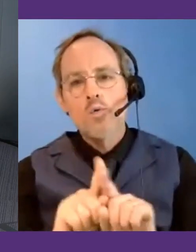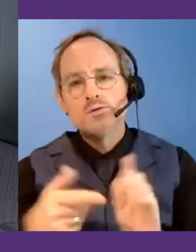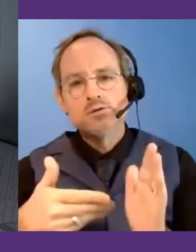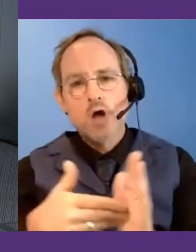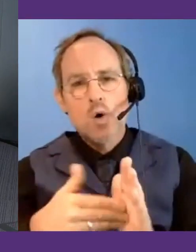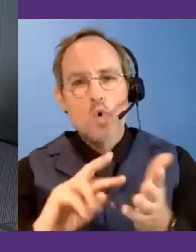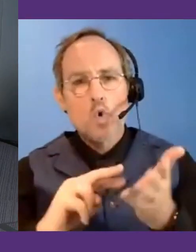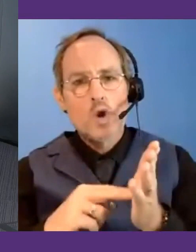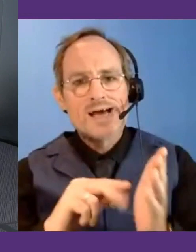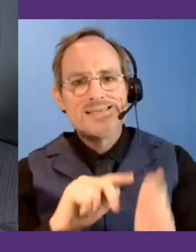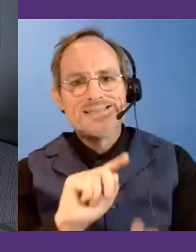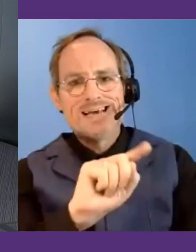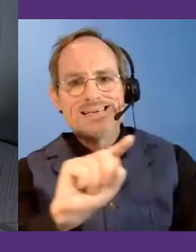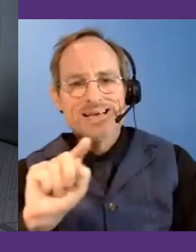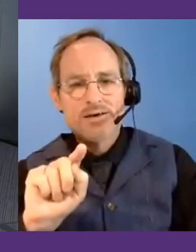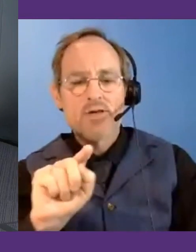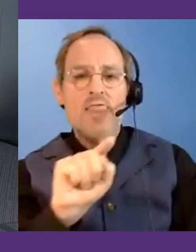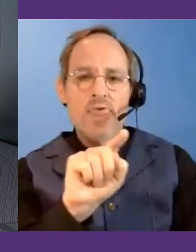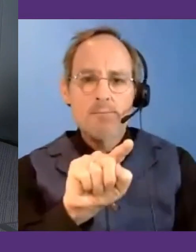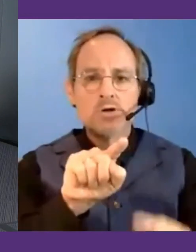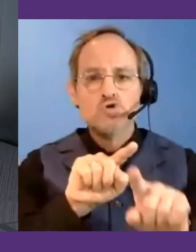digitally disadvantaged citizens.